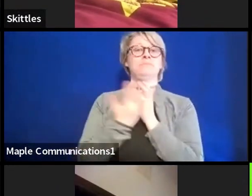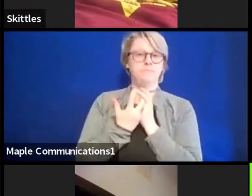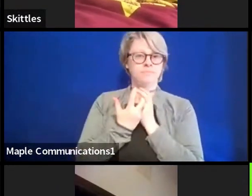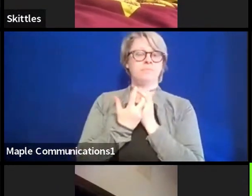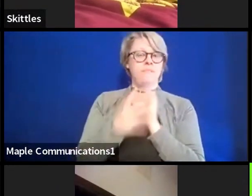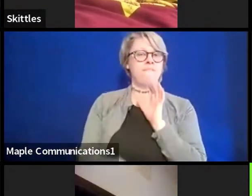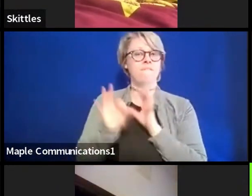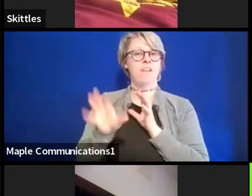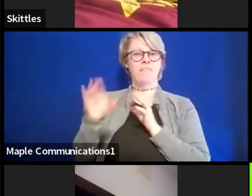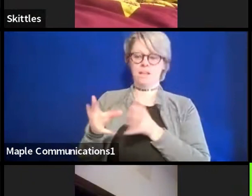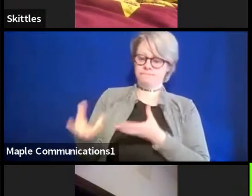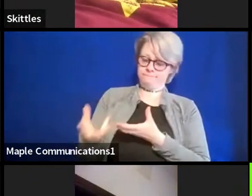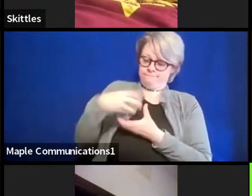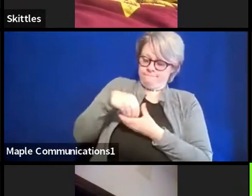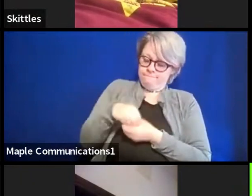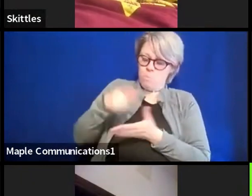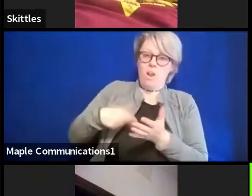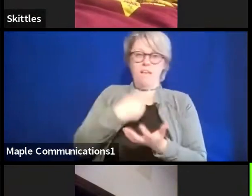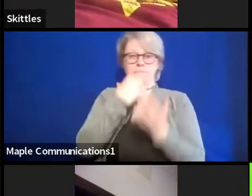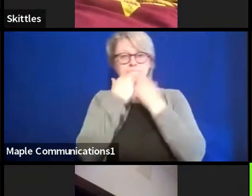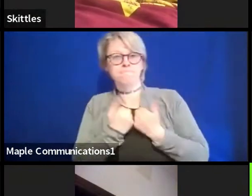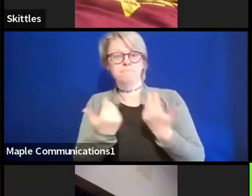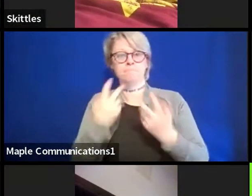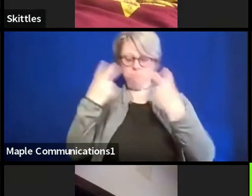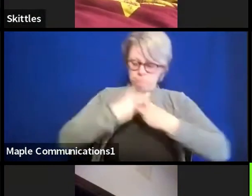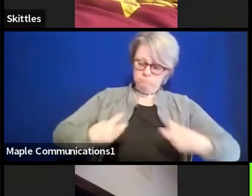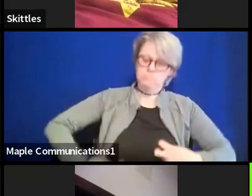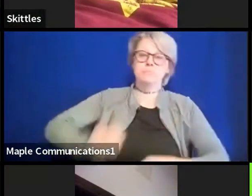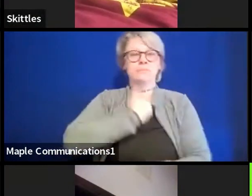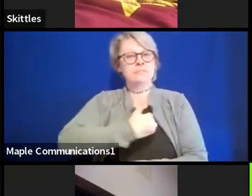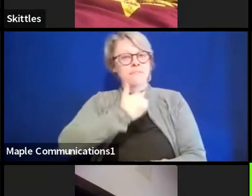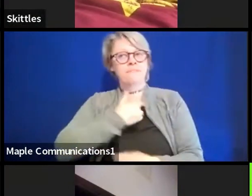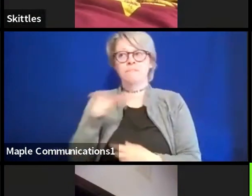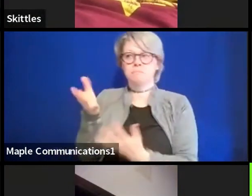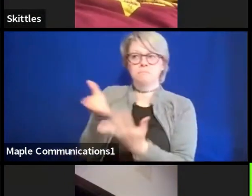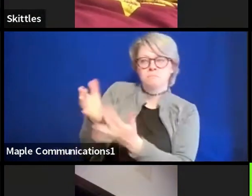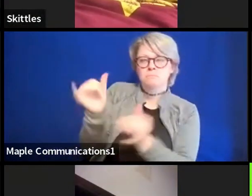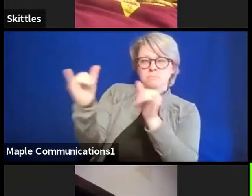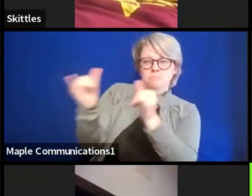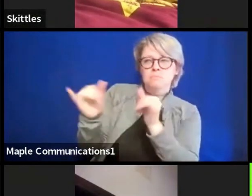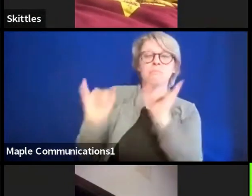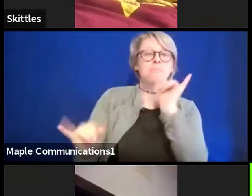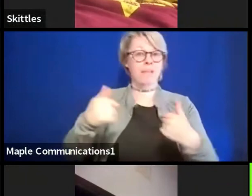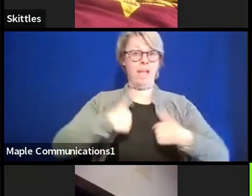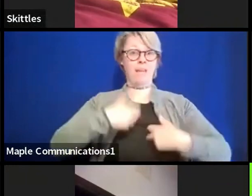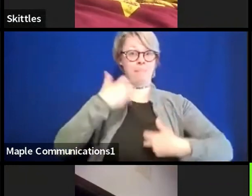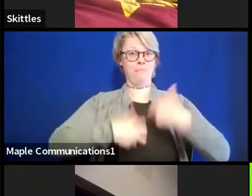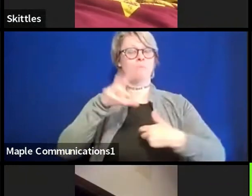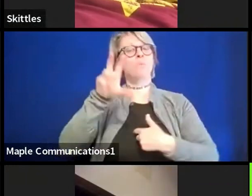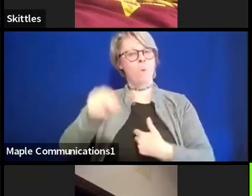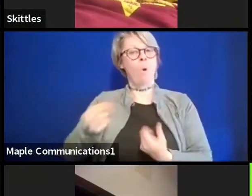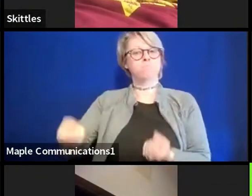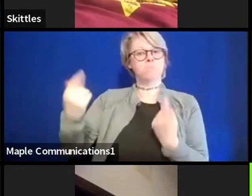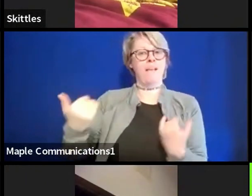deserve. You learn more, you know, about yourself, about what others are going through, that you're just not the problem. So, but Western